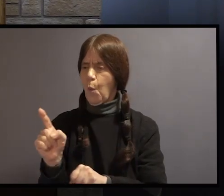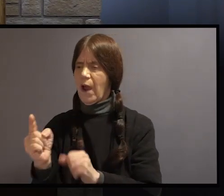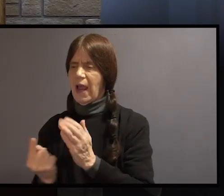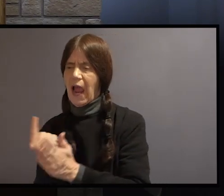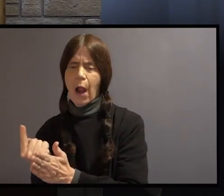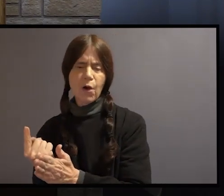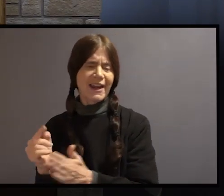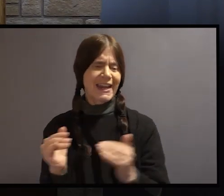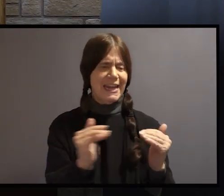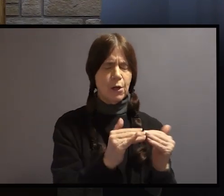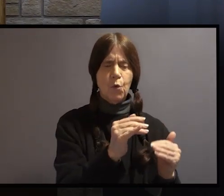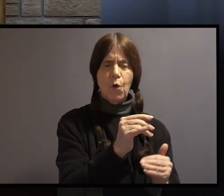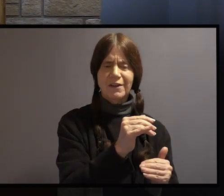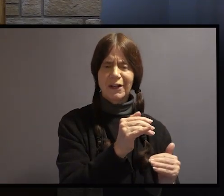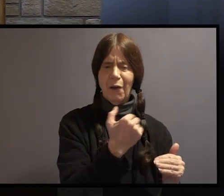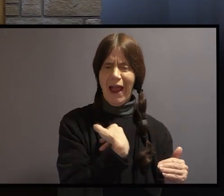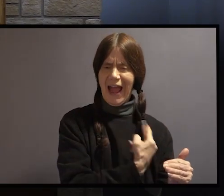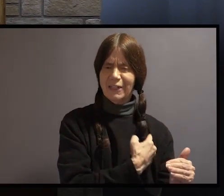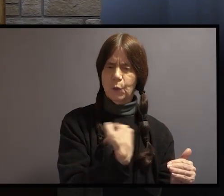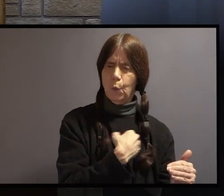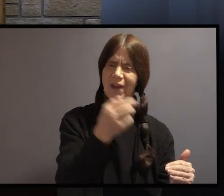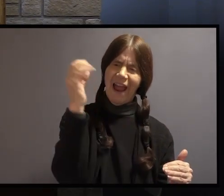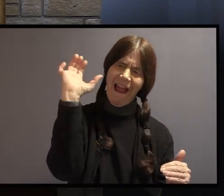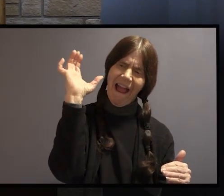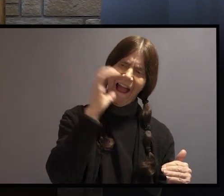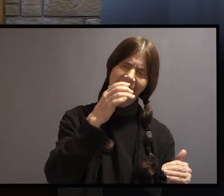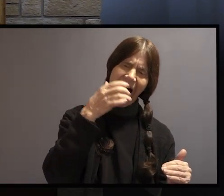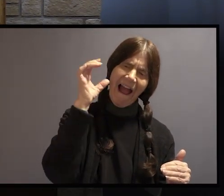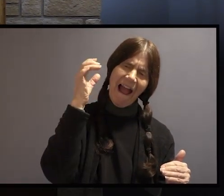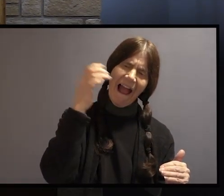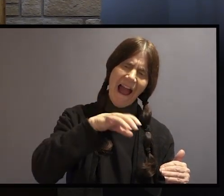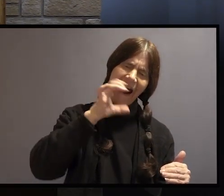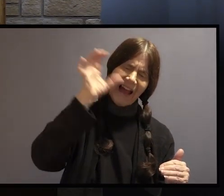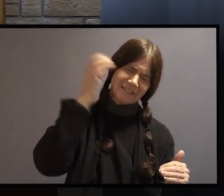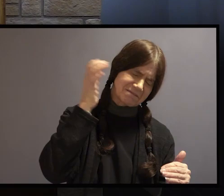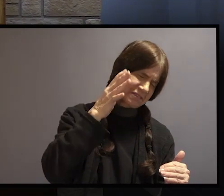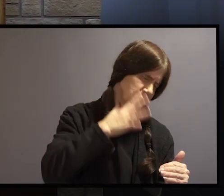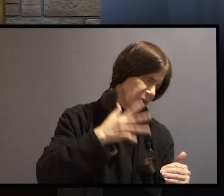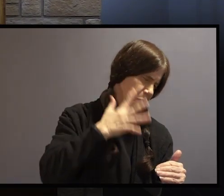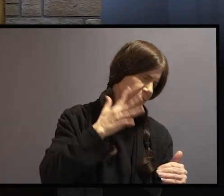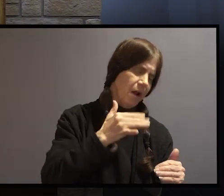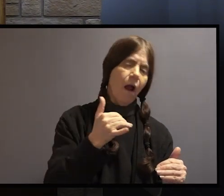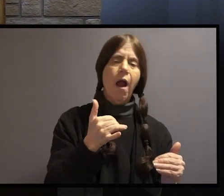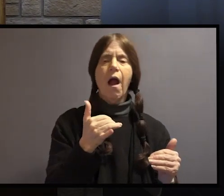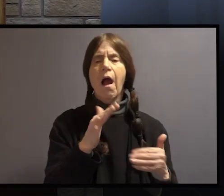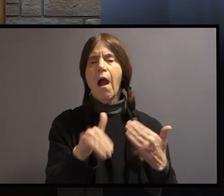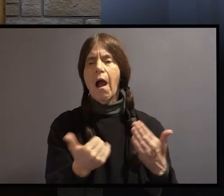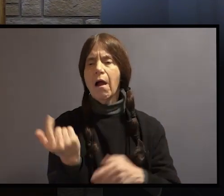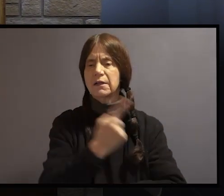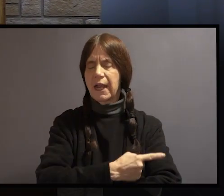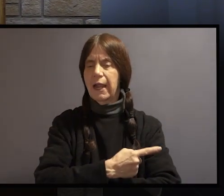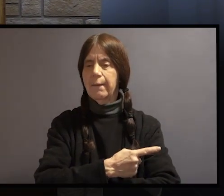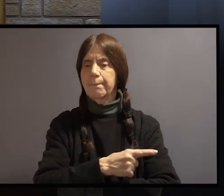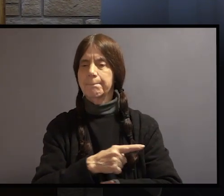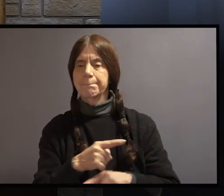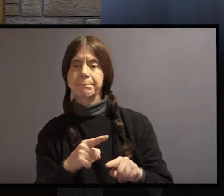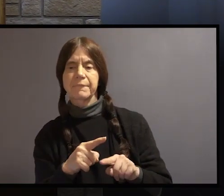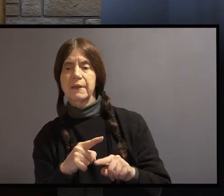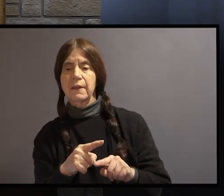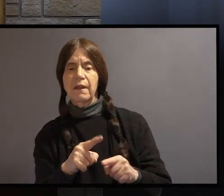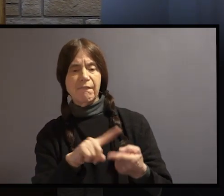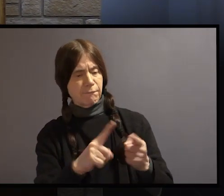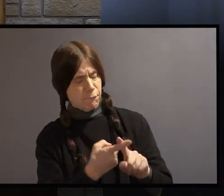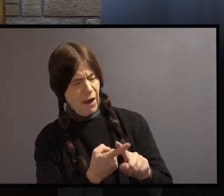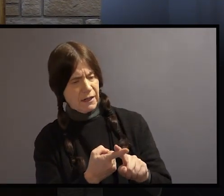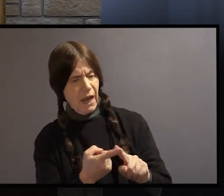made them equal to us who have borne the burden of the day and the scorching heat.' But he replied to one of them,